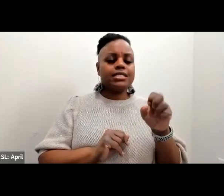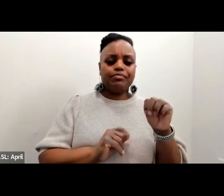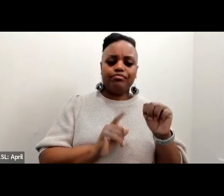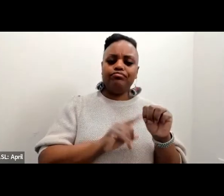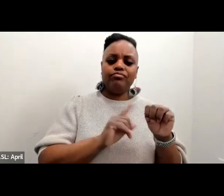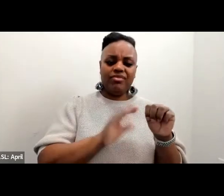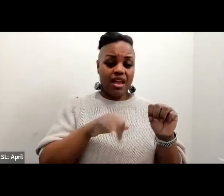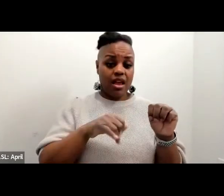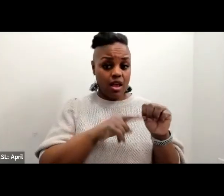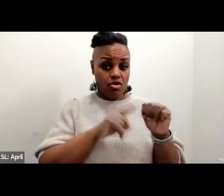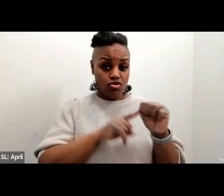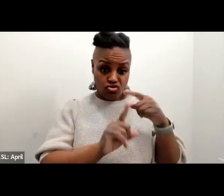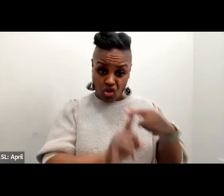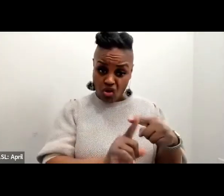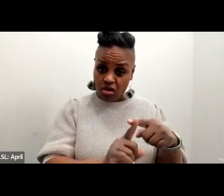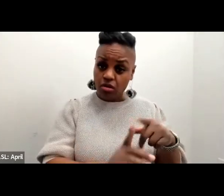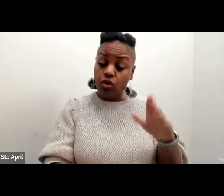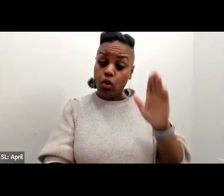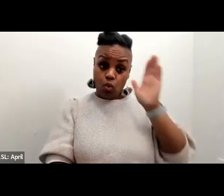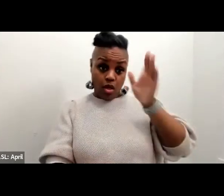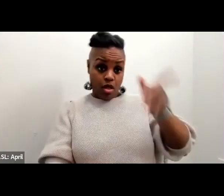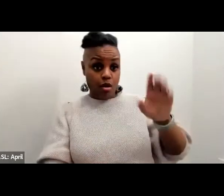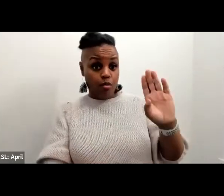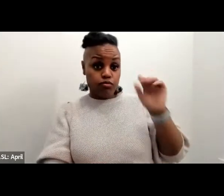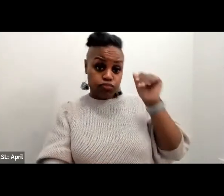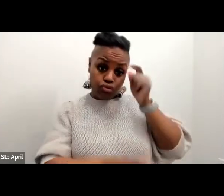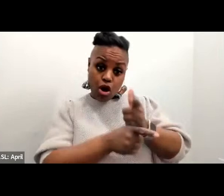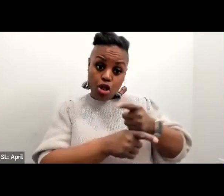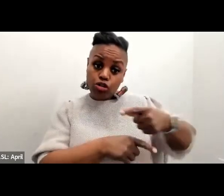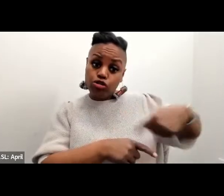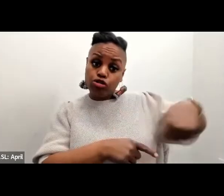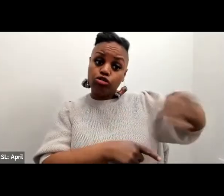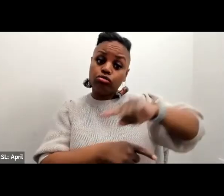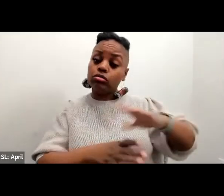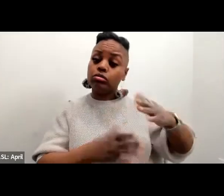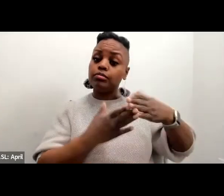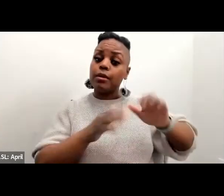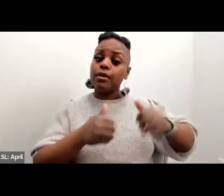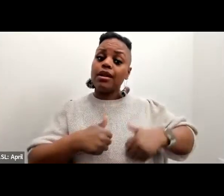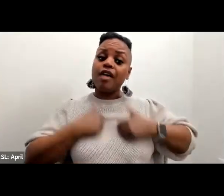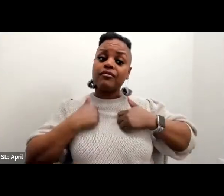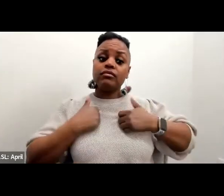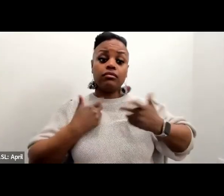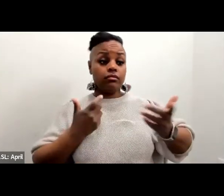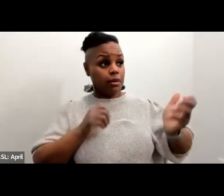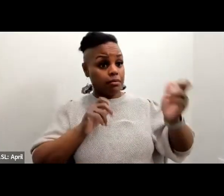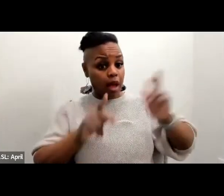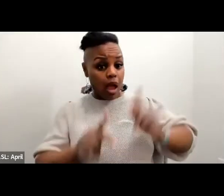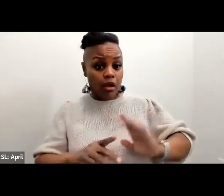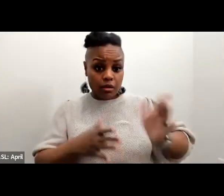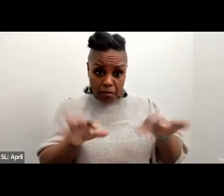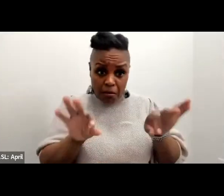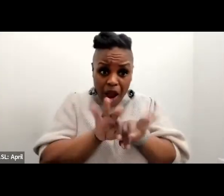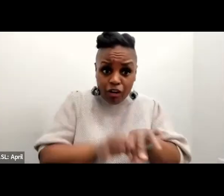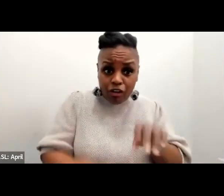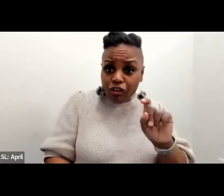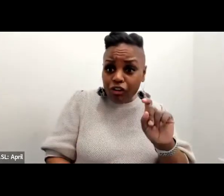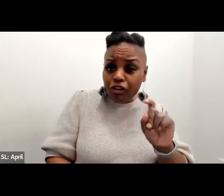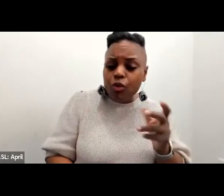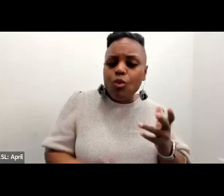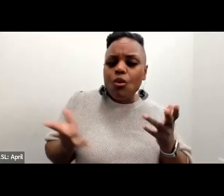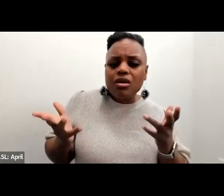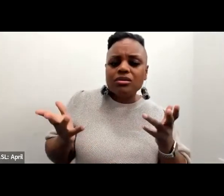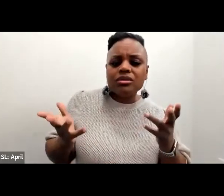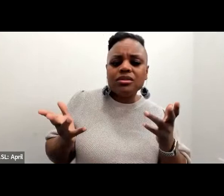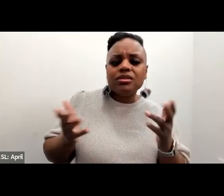Why does it matter? Why does the Brotherhood matter? And finally, what, if anything, has the Brotherhood learned from its own mistakes in